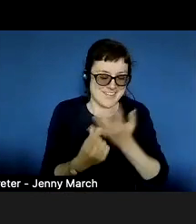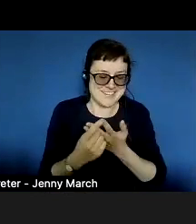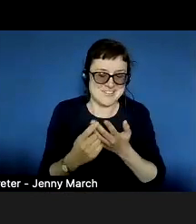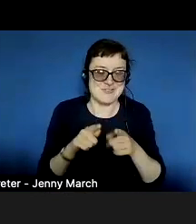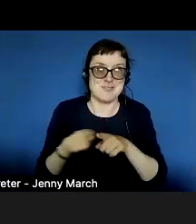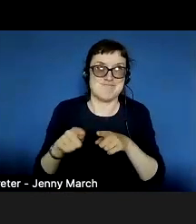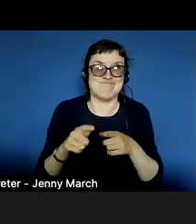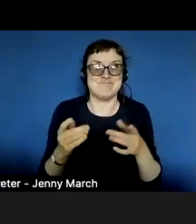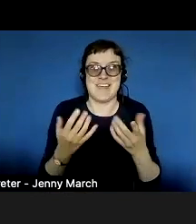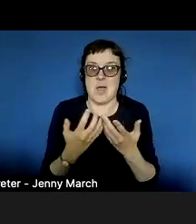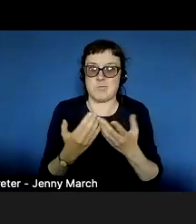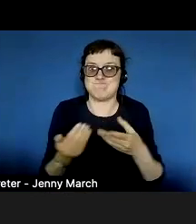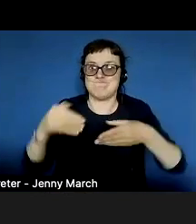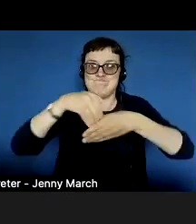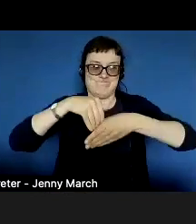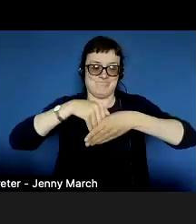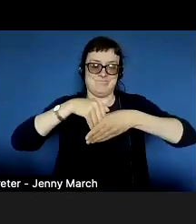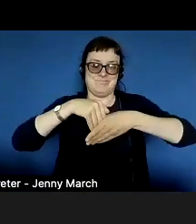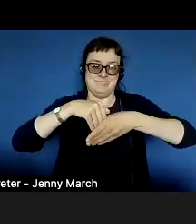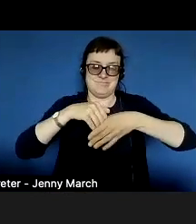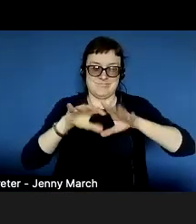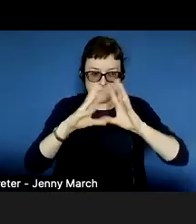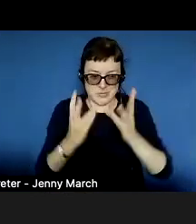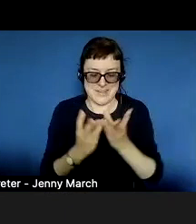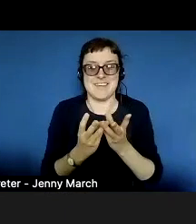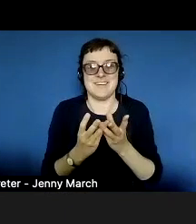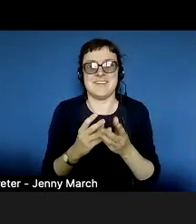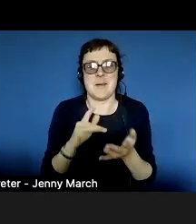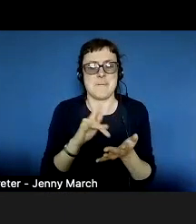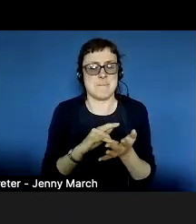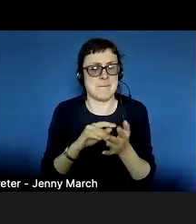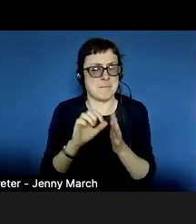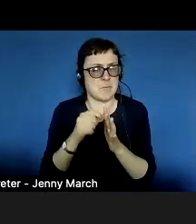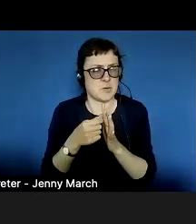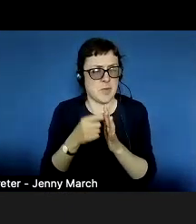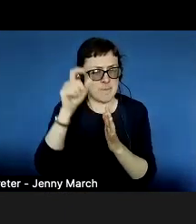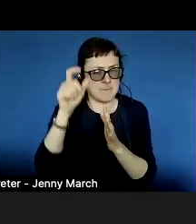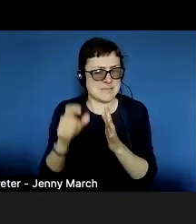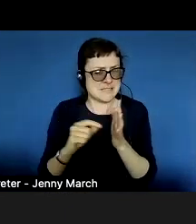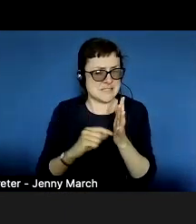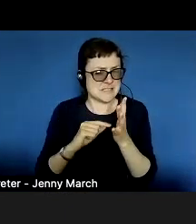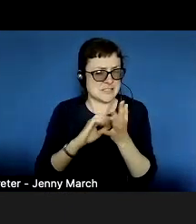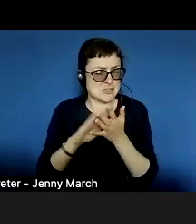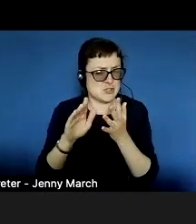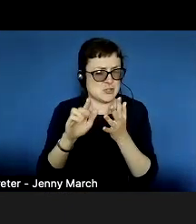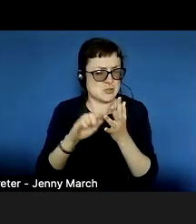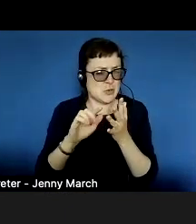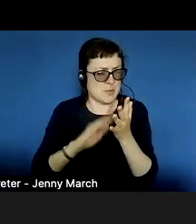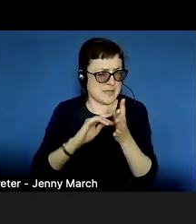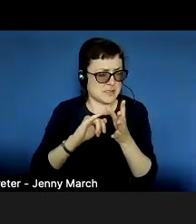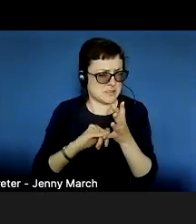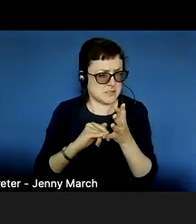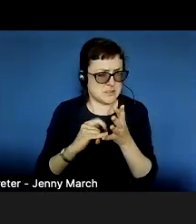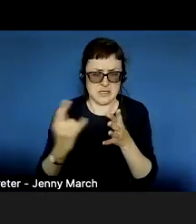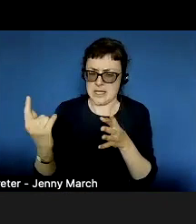thing. But we had a kind of midpoint sharing where we had what was his name, Thomas, somebody from the Print Thorn collection, and he came in and